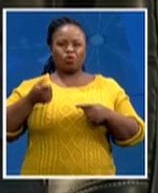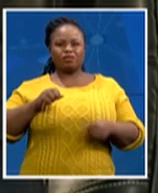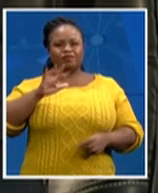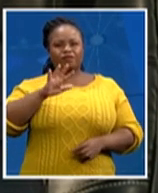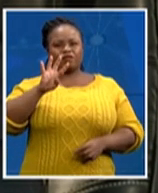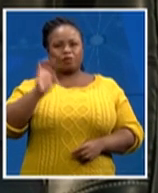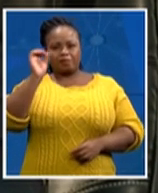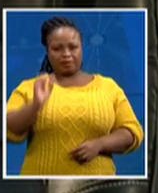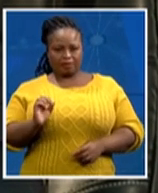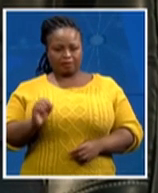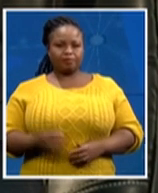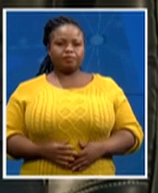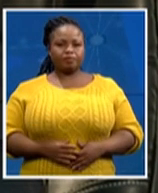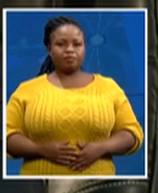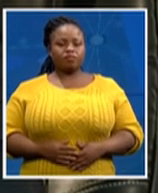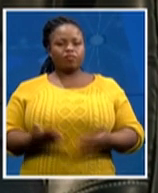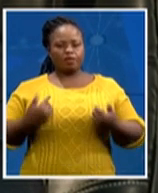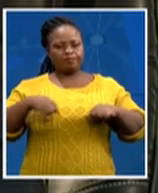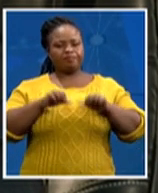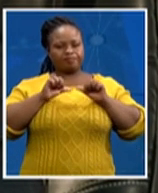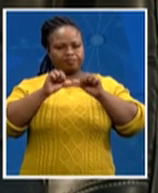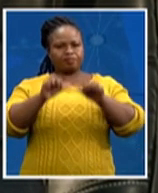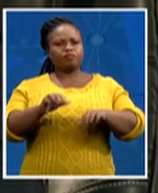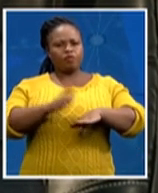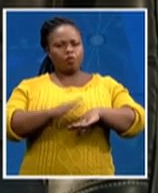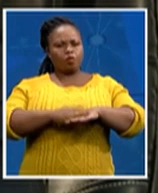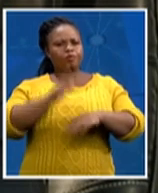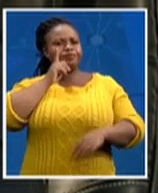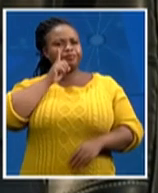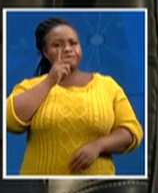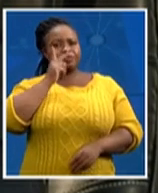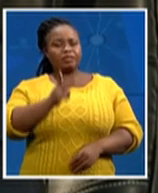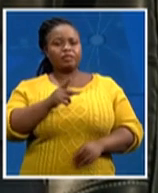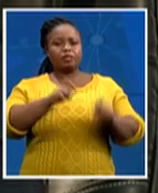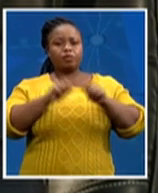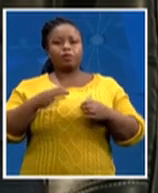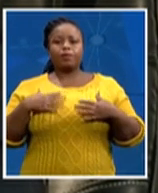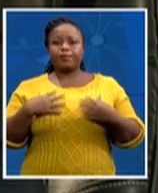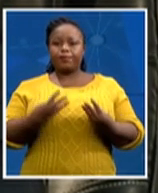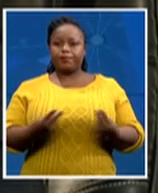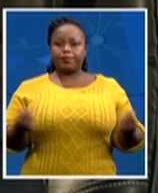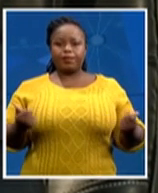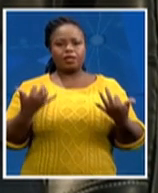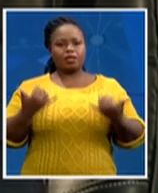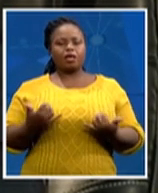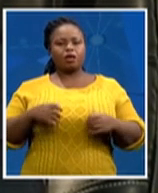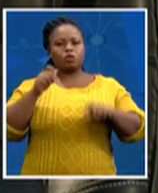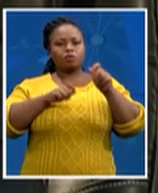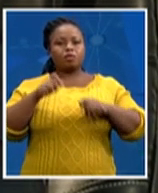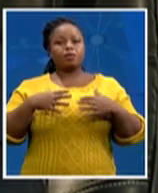continue also to see recoveries, and recovery stands at